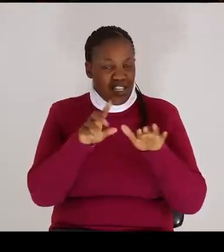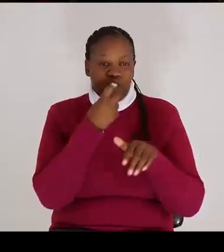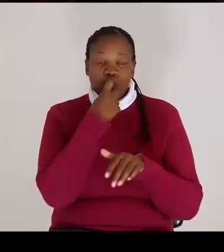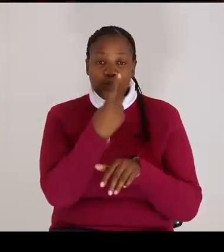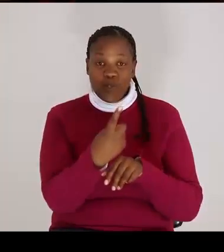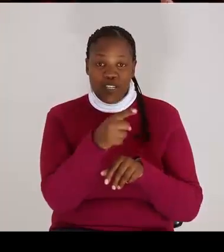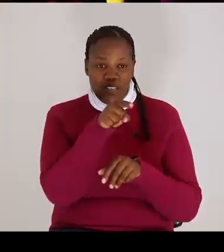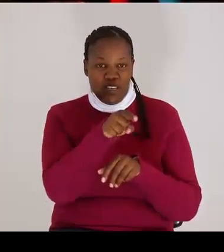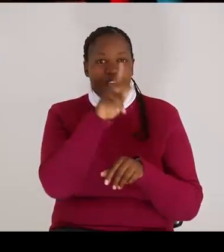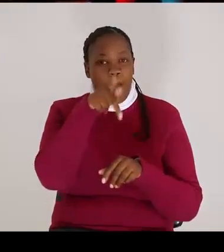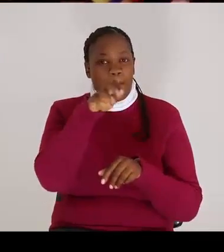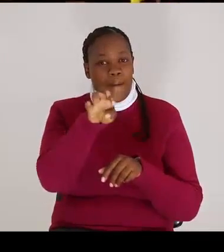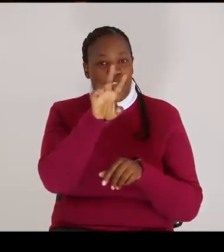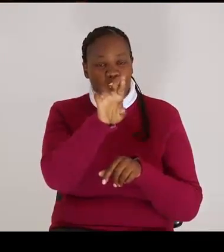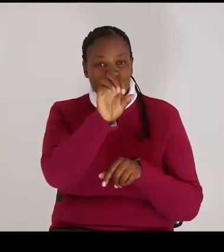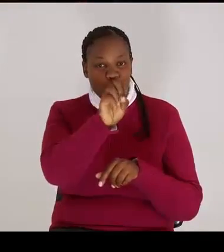what personification is.